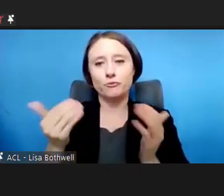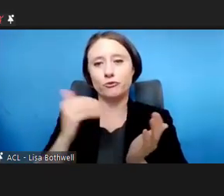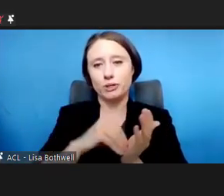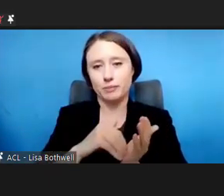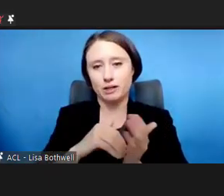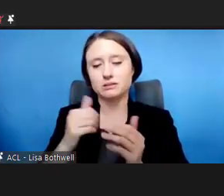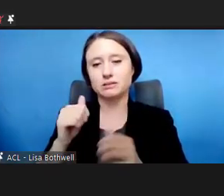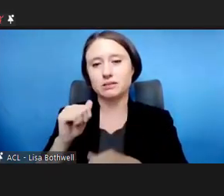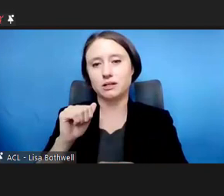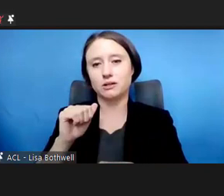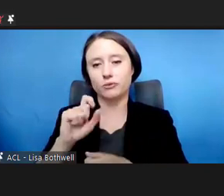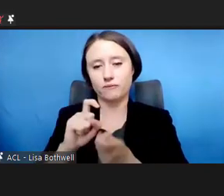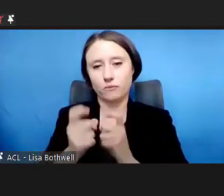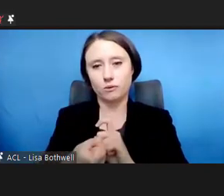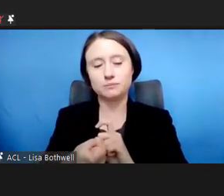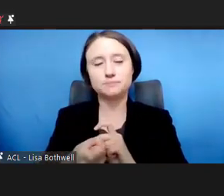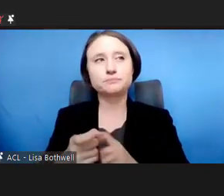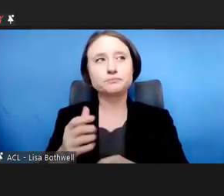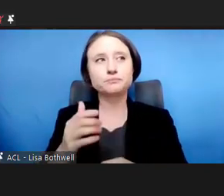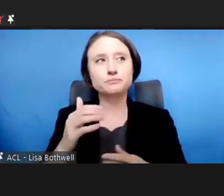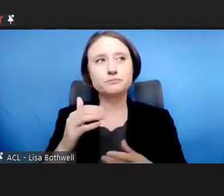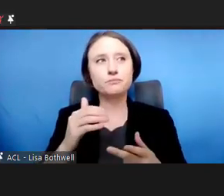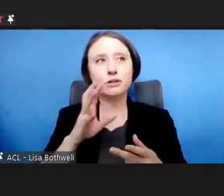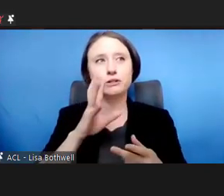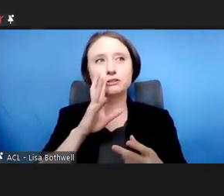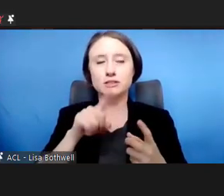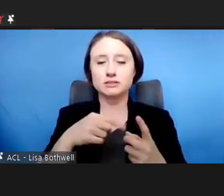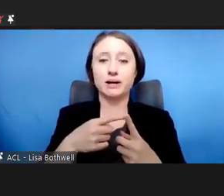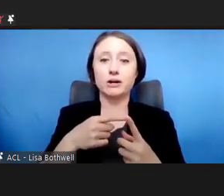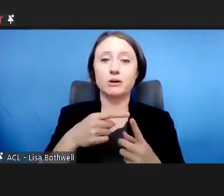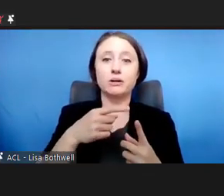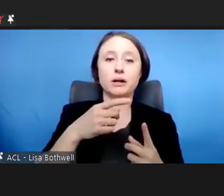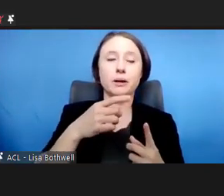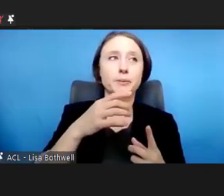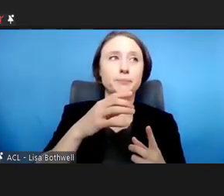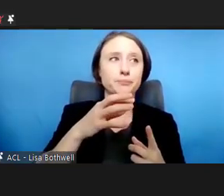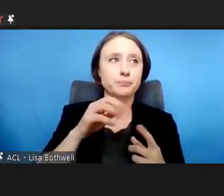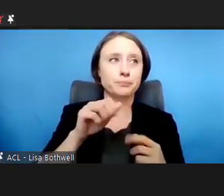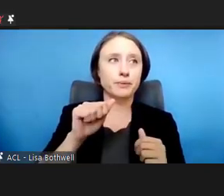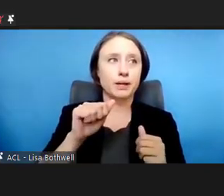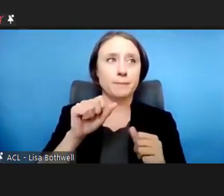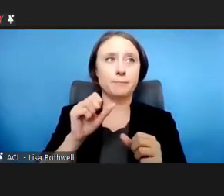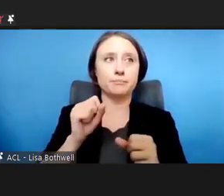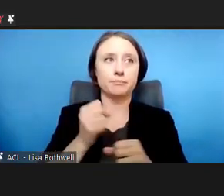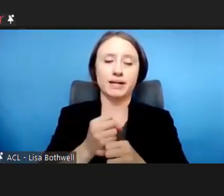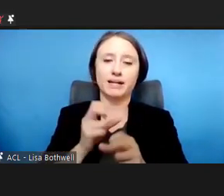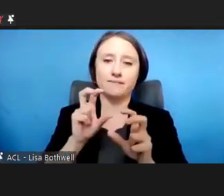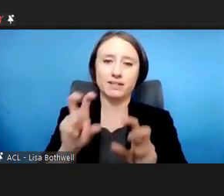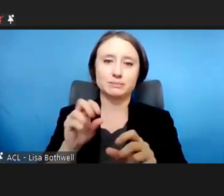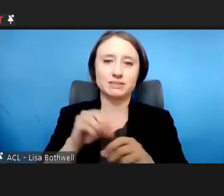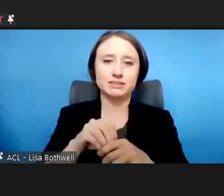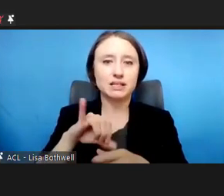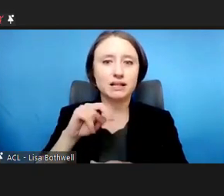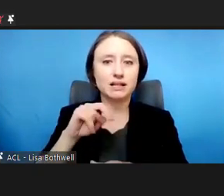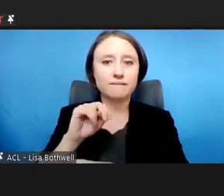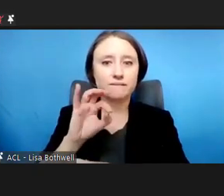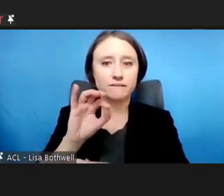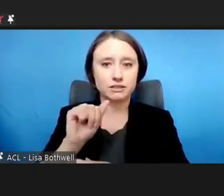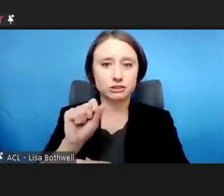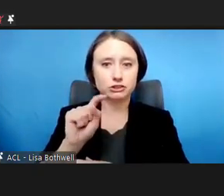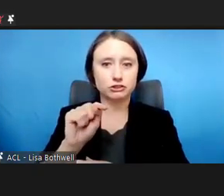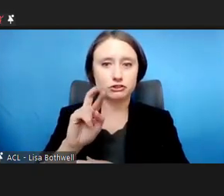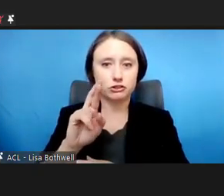or LTSS, in the rebalancing work and transition,